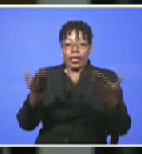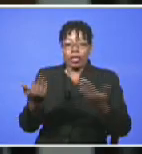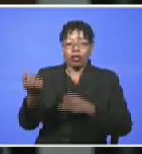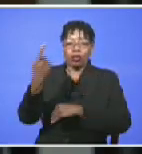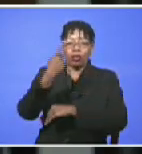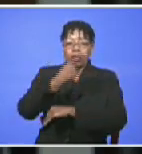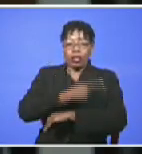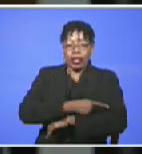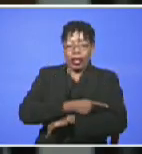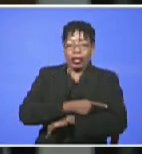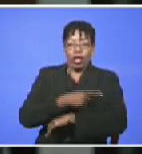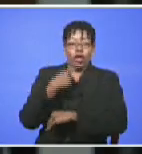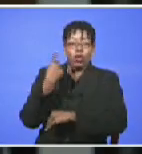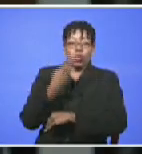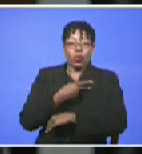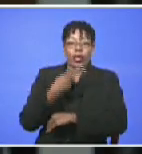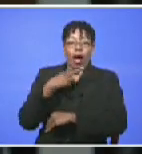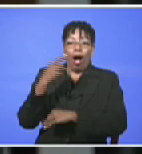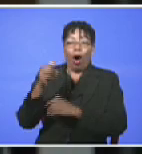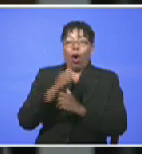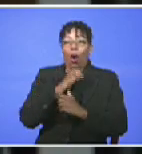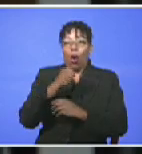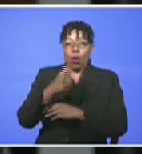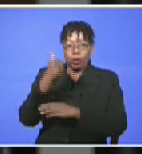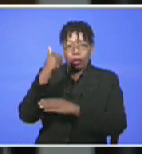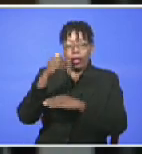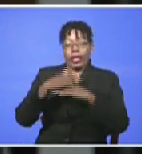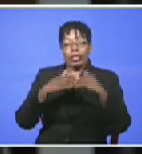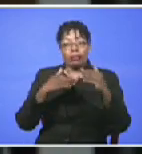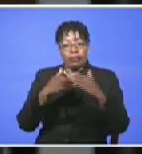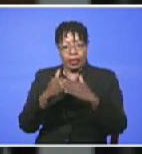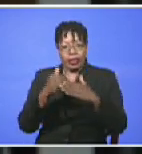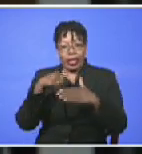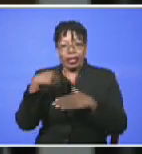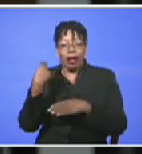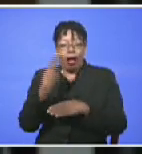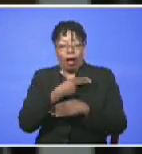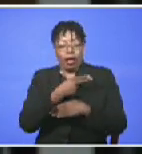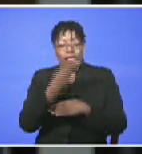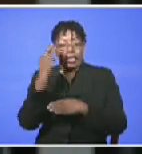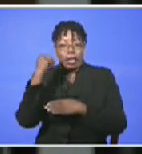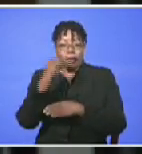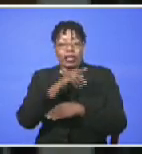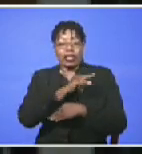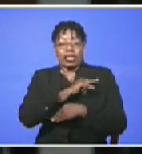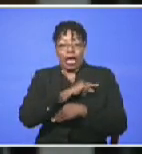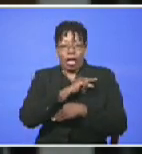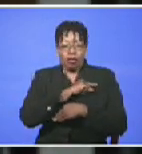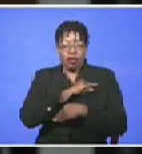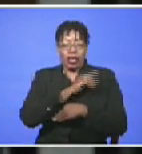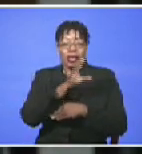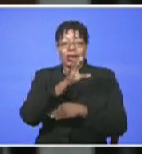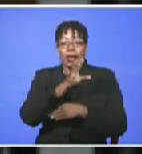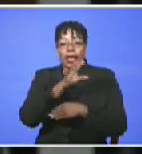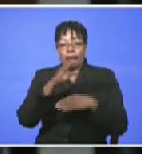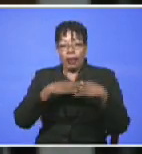now we're older. And it has built in us, Ms. Garraway, integrity,